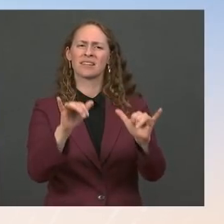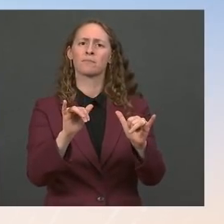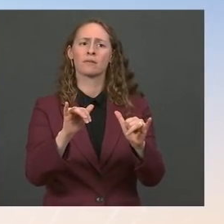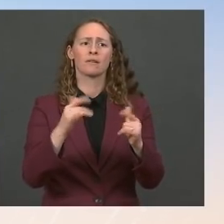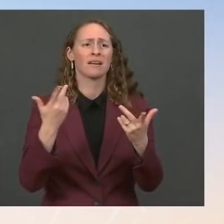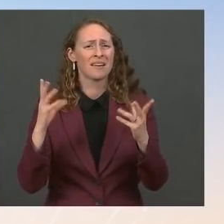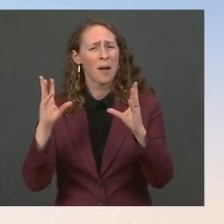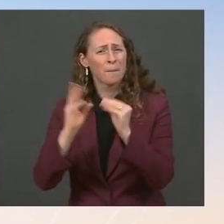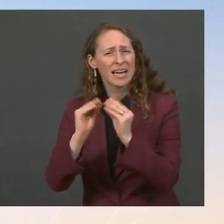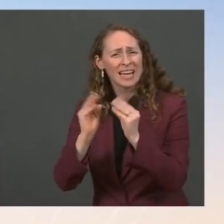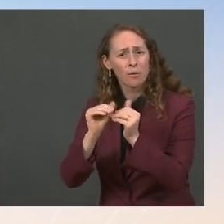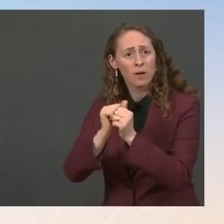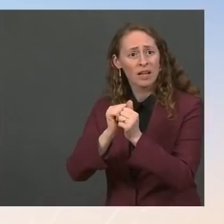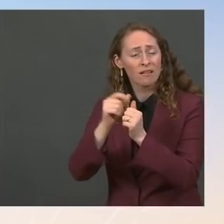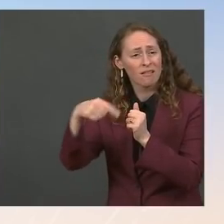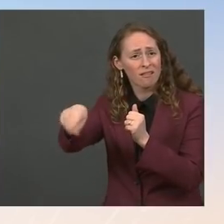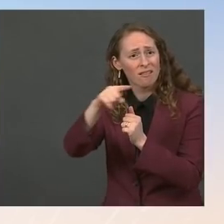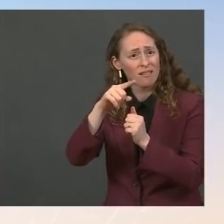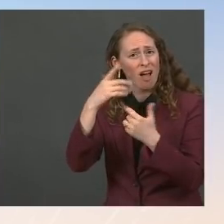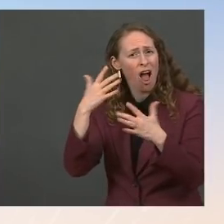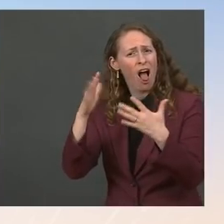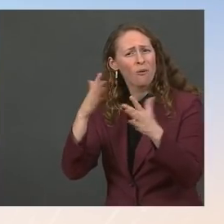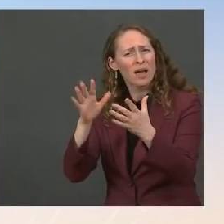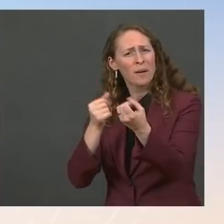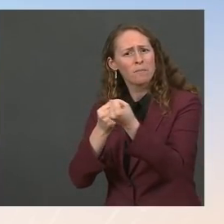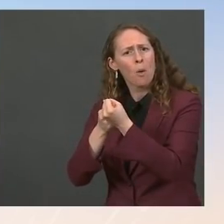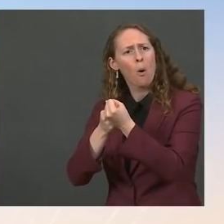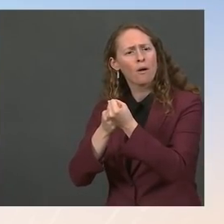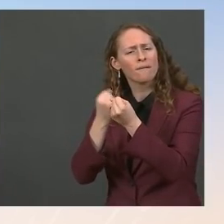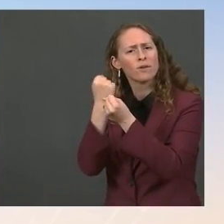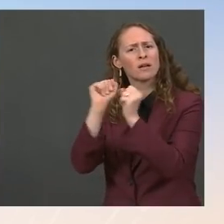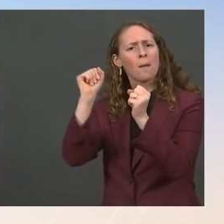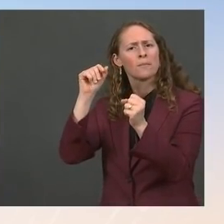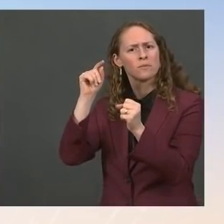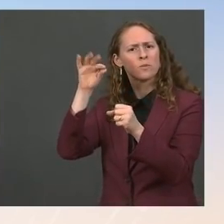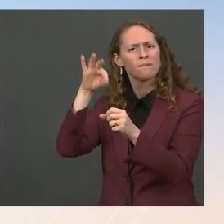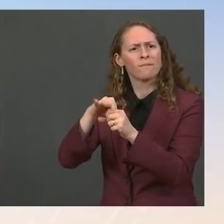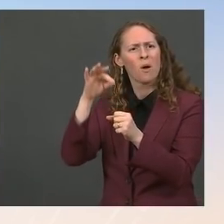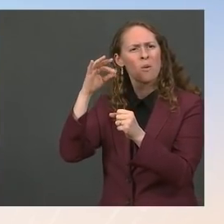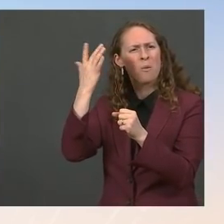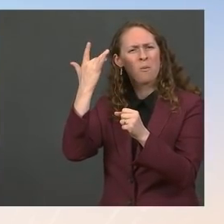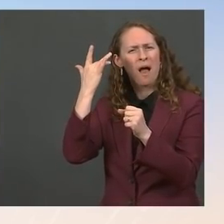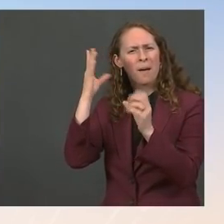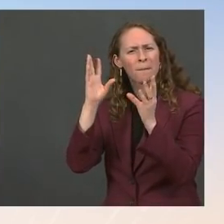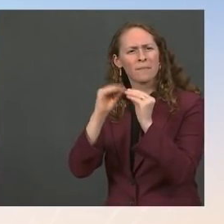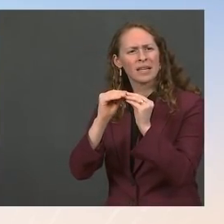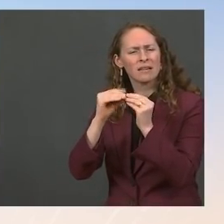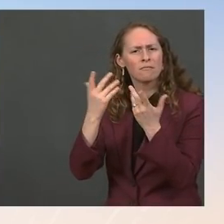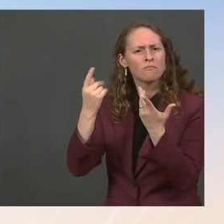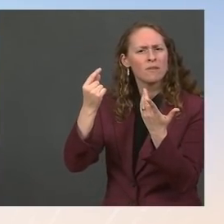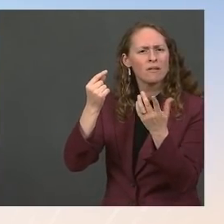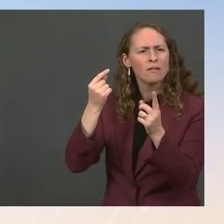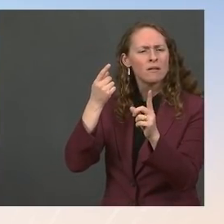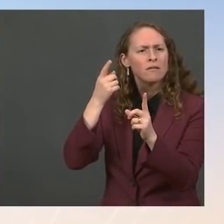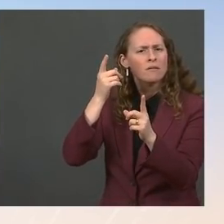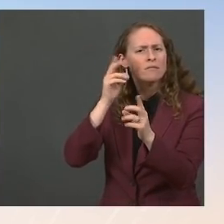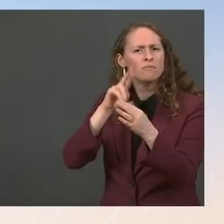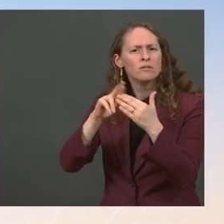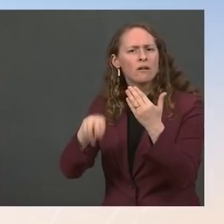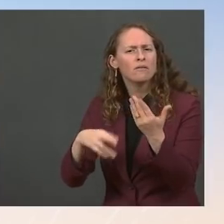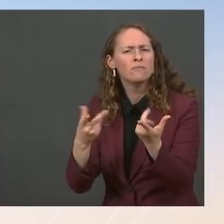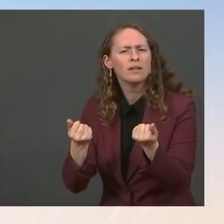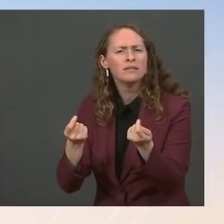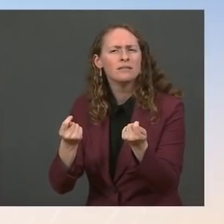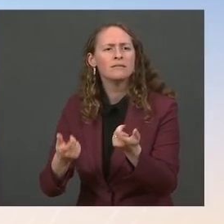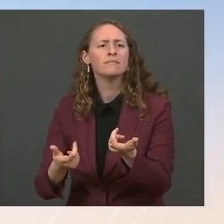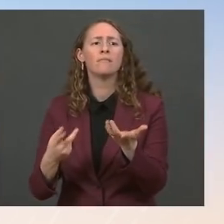already support the Freedom to Vote Act. So what came out of those meetings productive to help get this passed? conversations